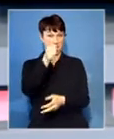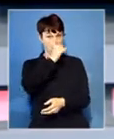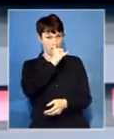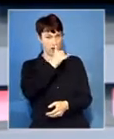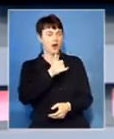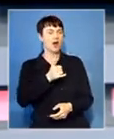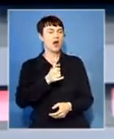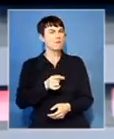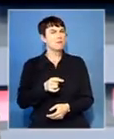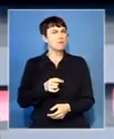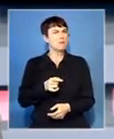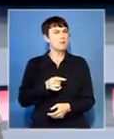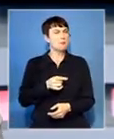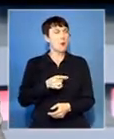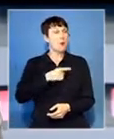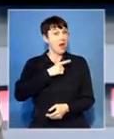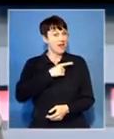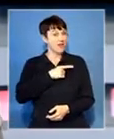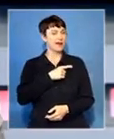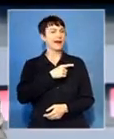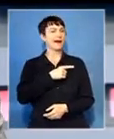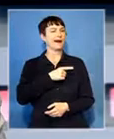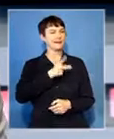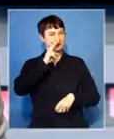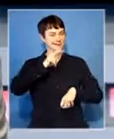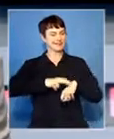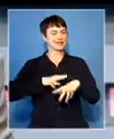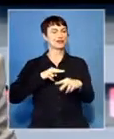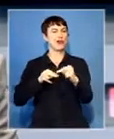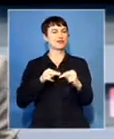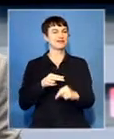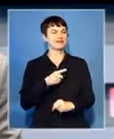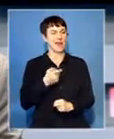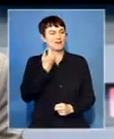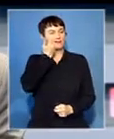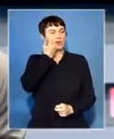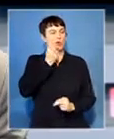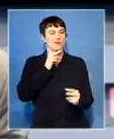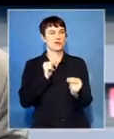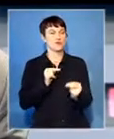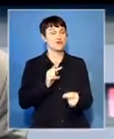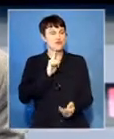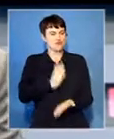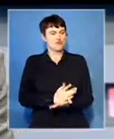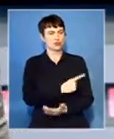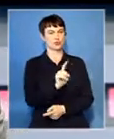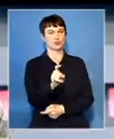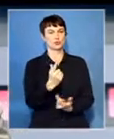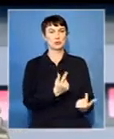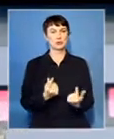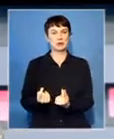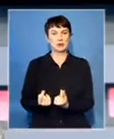legitimate worker struggle was simply because you had failed in your own right to do what you are supposed to do.